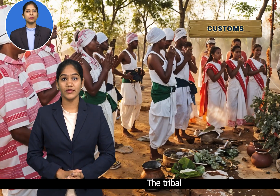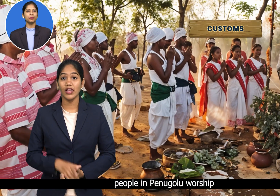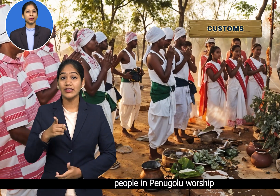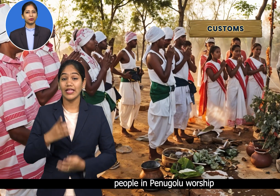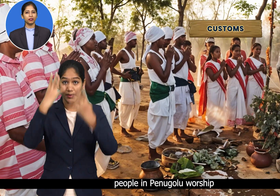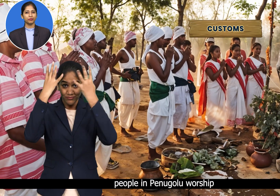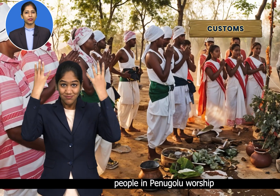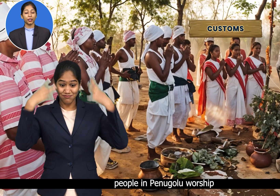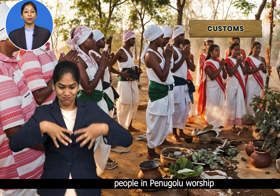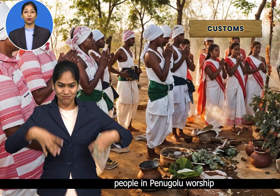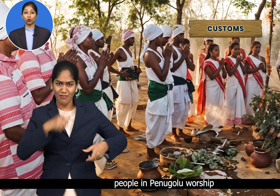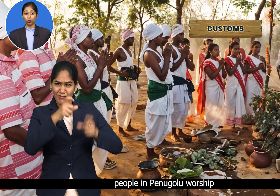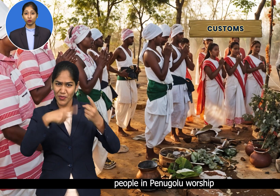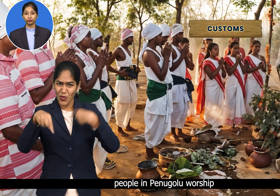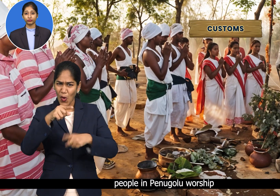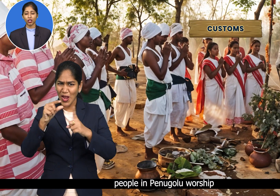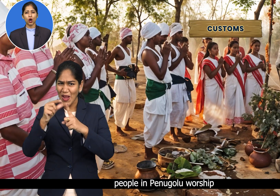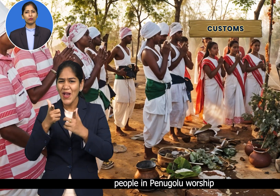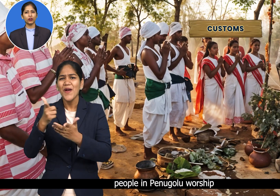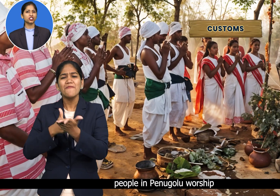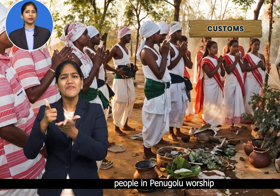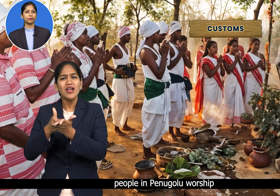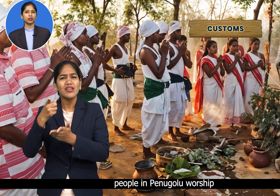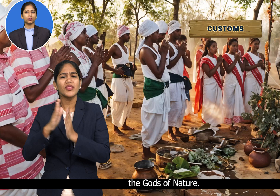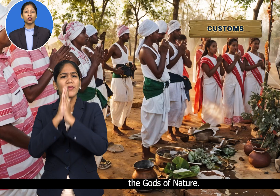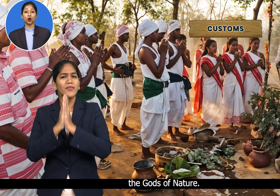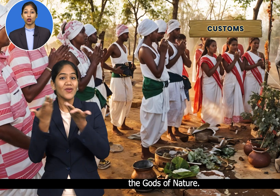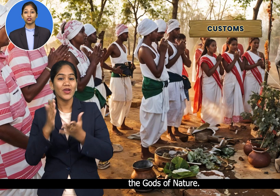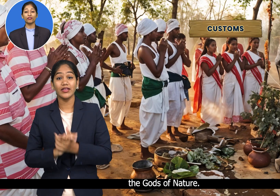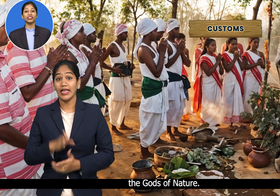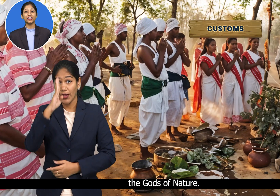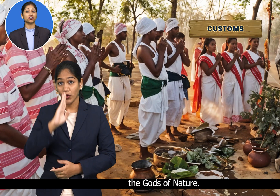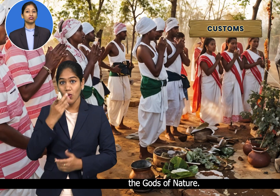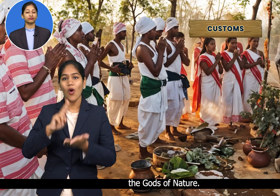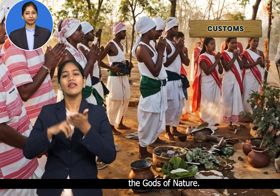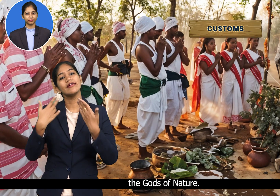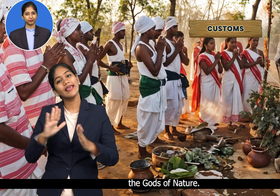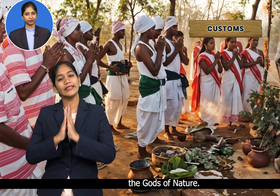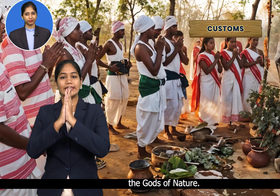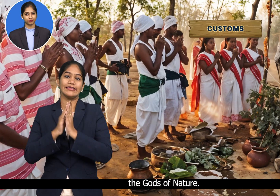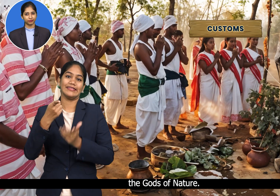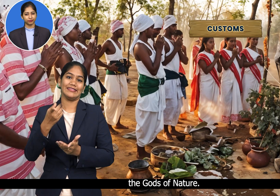The tribal people in Penugolu worship the gods of nature.